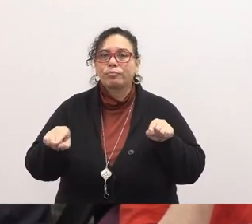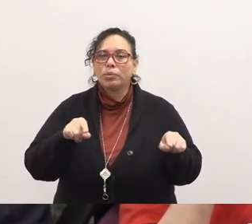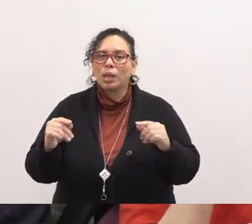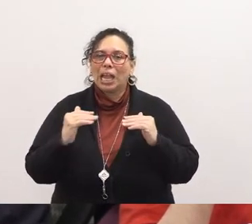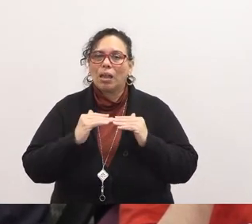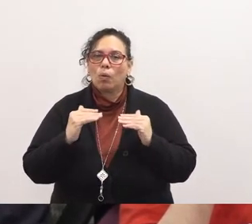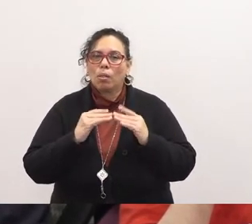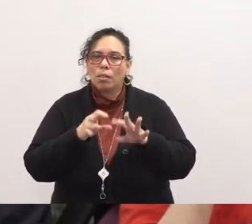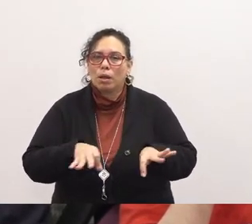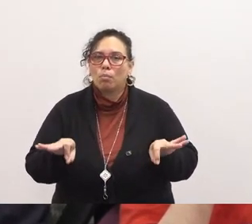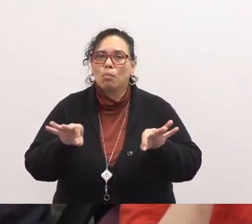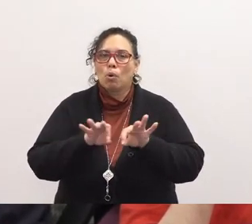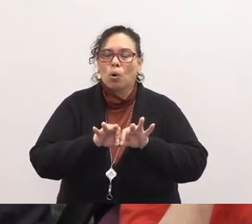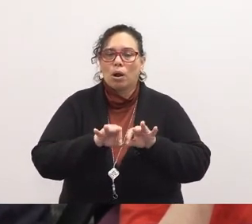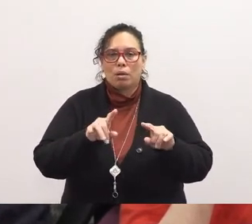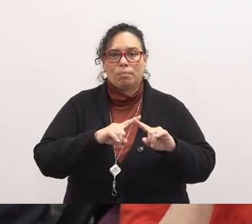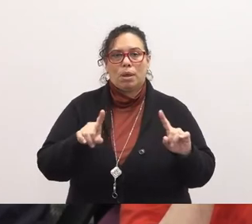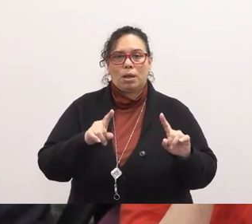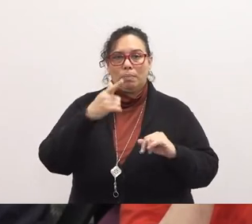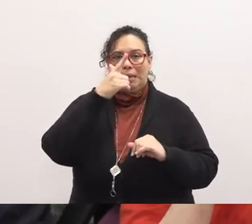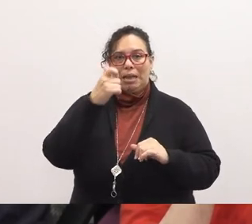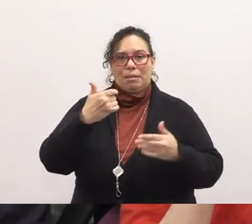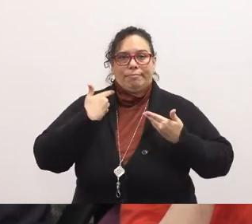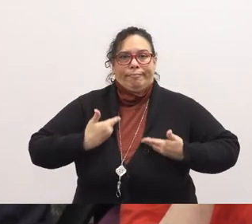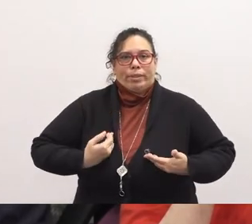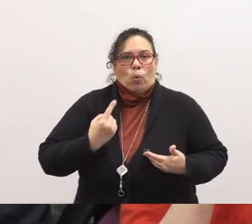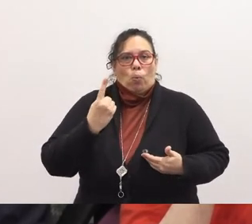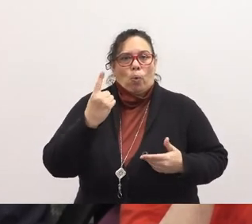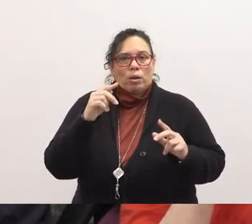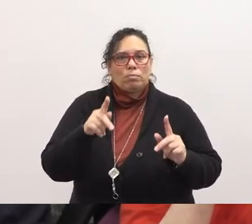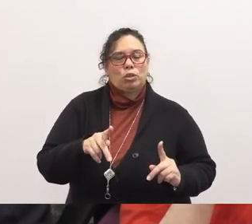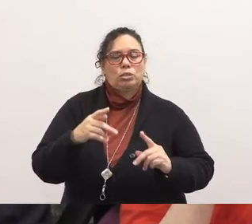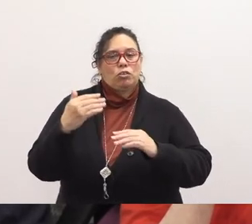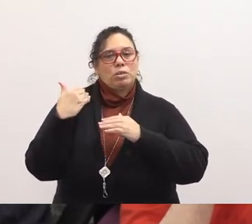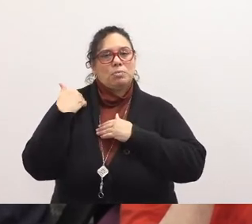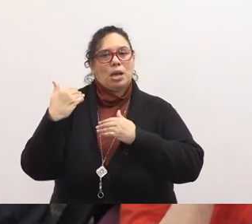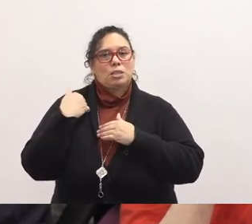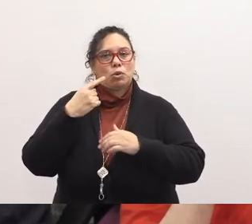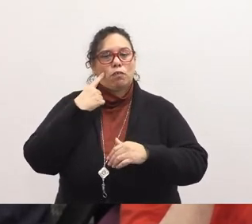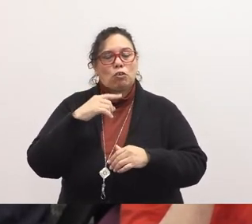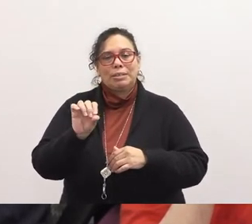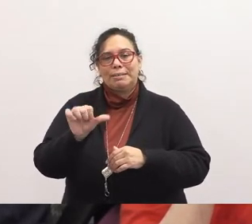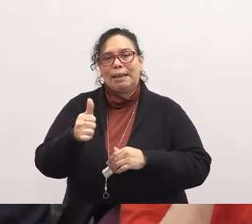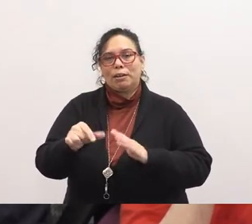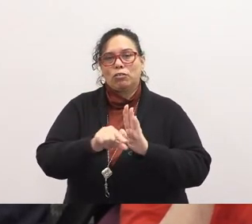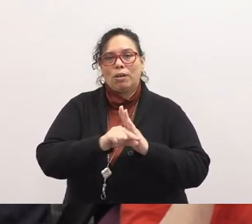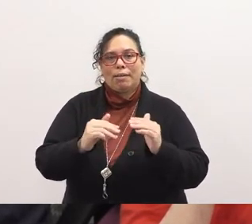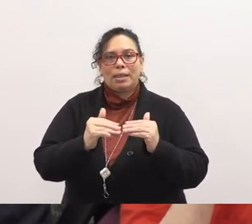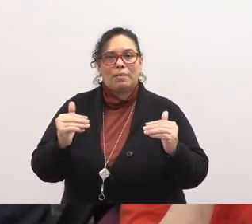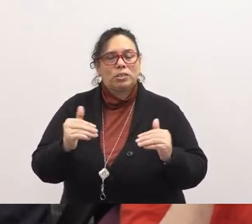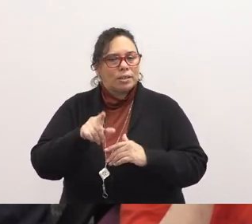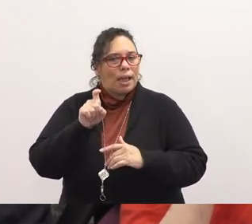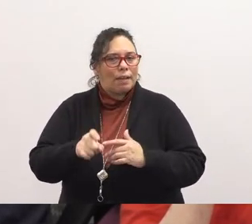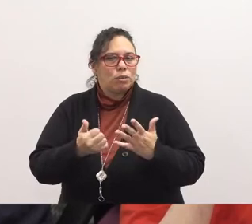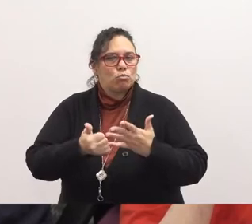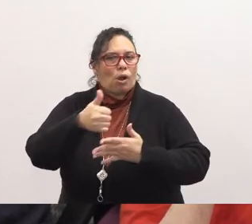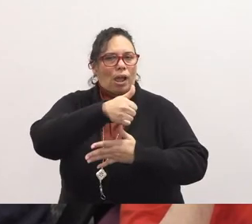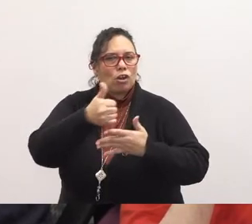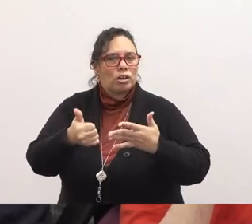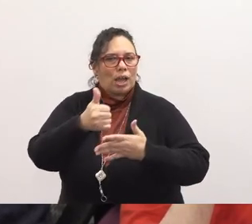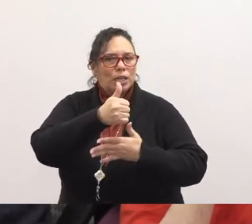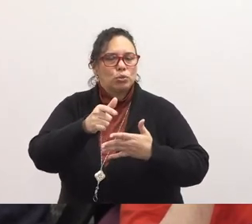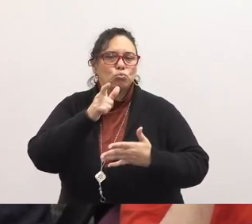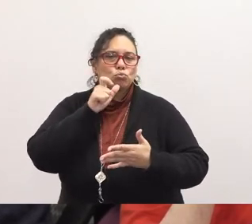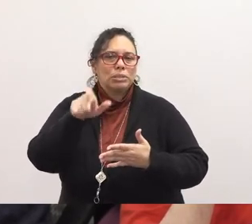equally important, but because I am one person that is responsible for 10 grade levels, I have to prioritize who needs